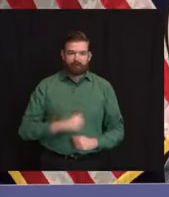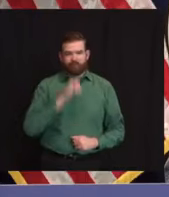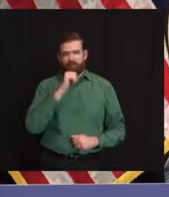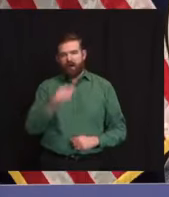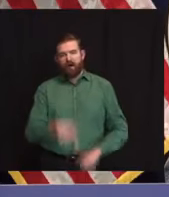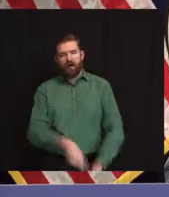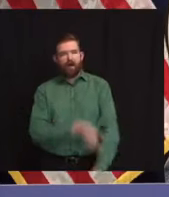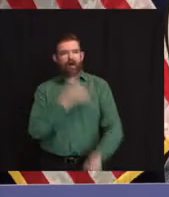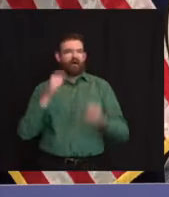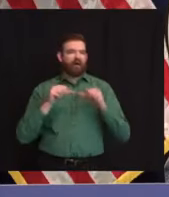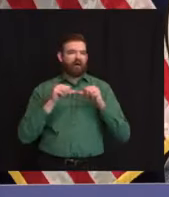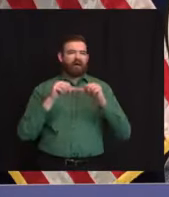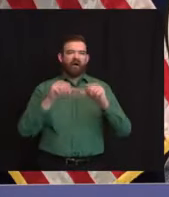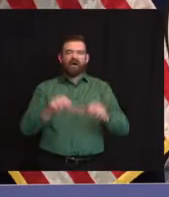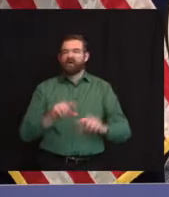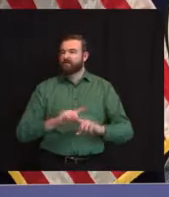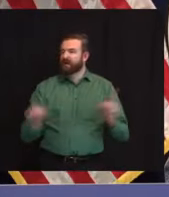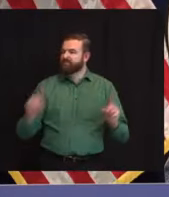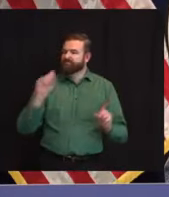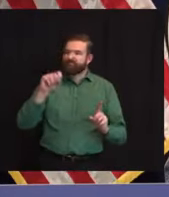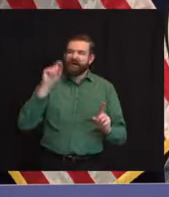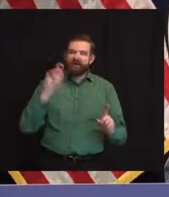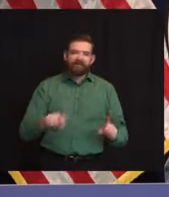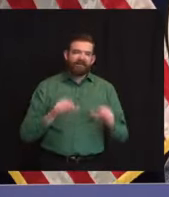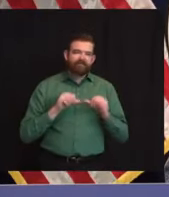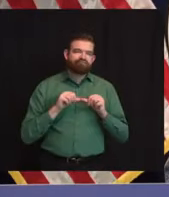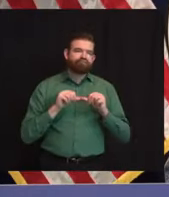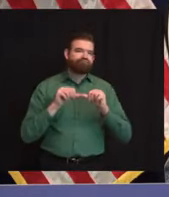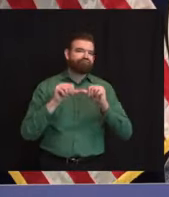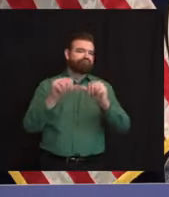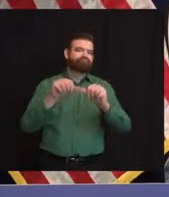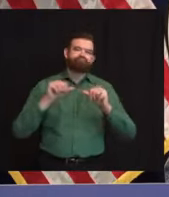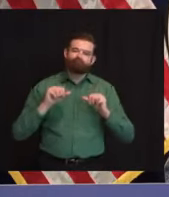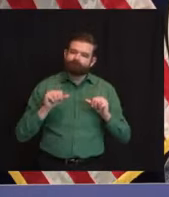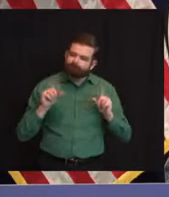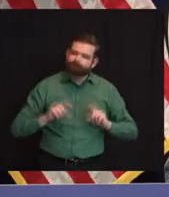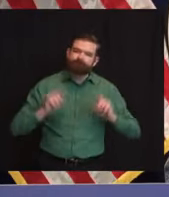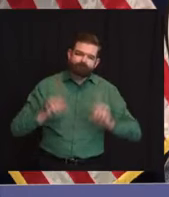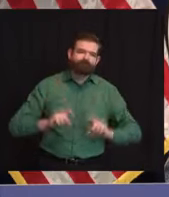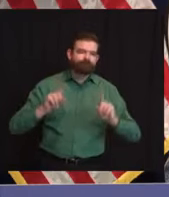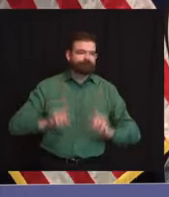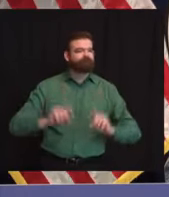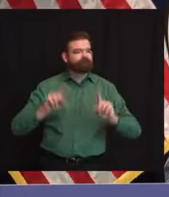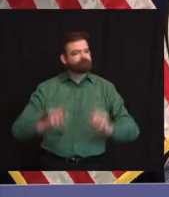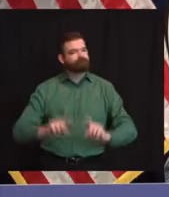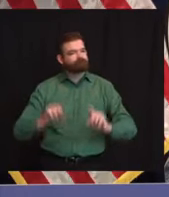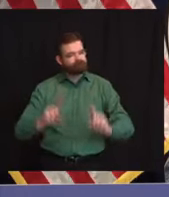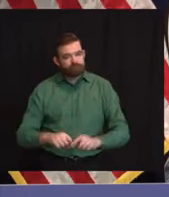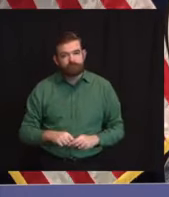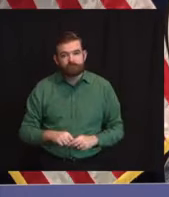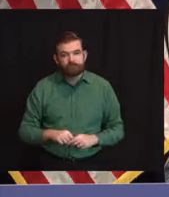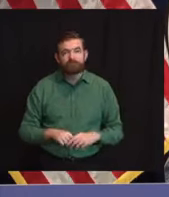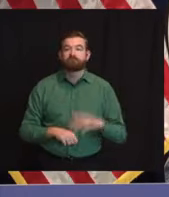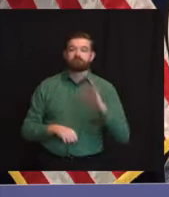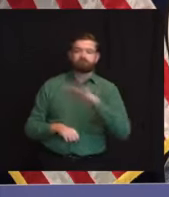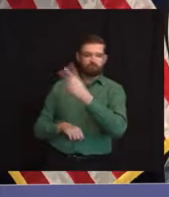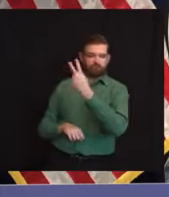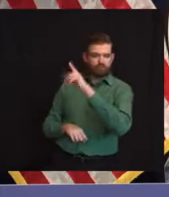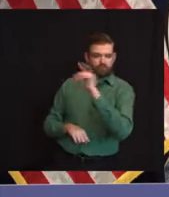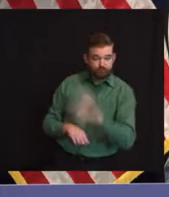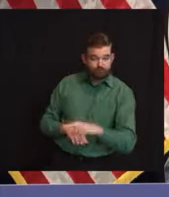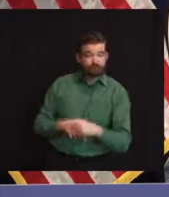afternoon. 2 questions. On rentals, your executive order allows the use of